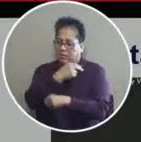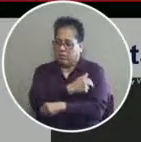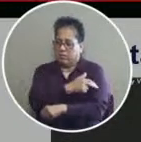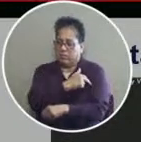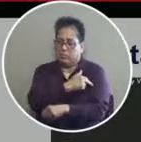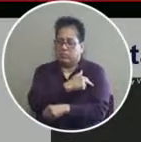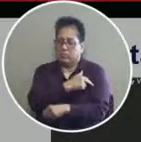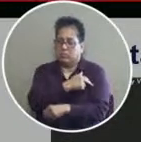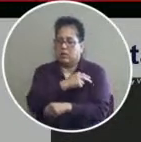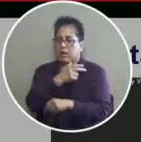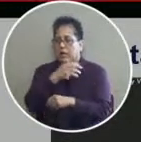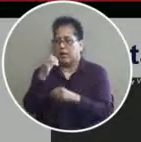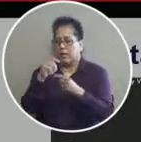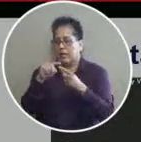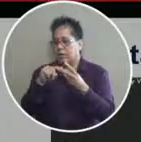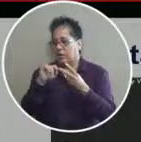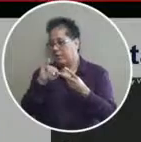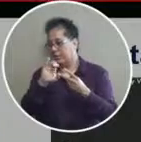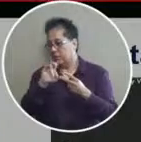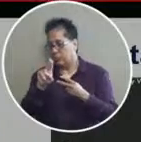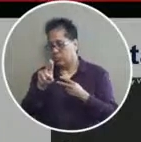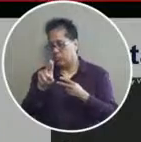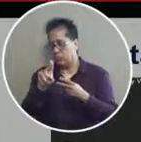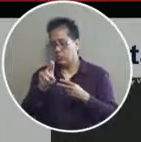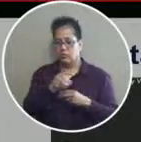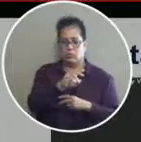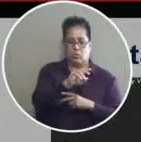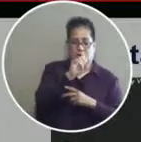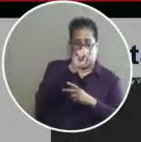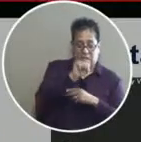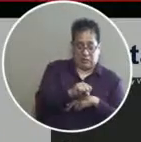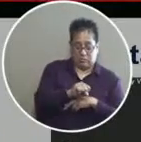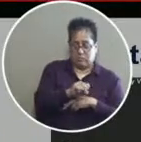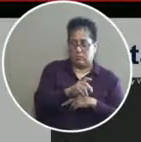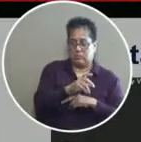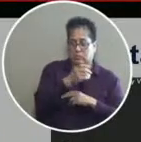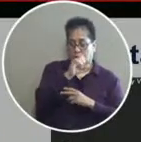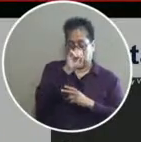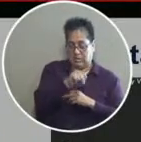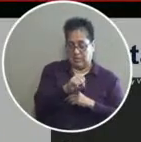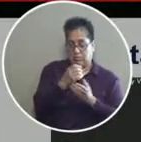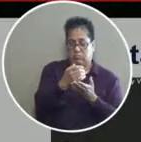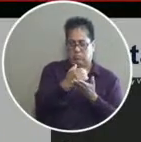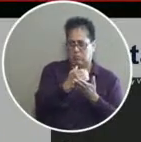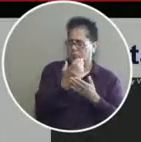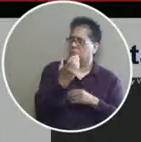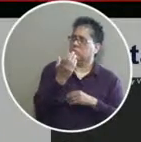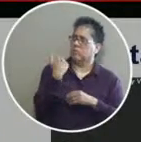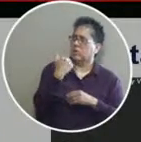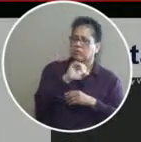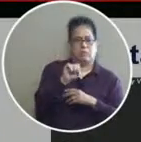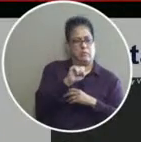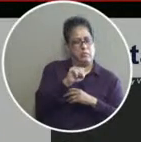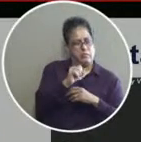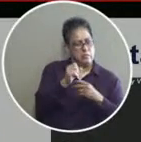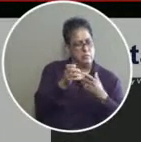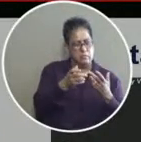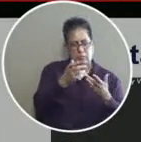hospital and in an ICU. So every Saturday, so the Saturday that we received, what was last Saturday, was